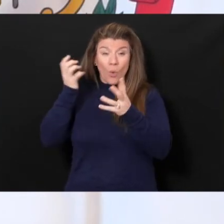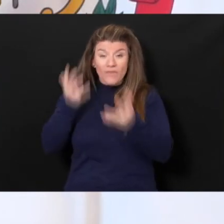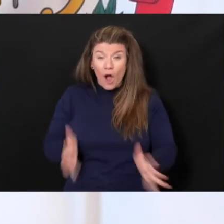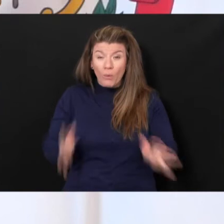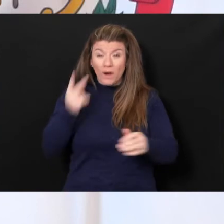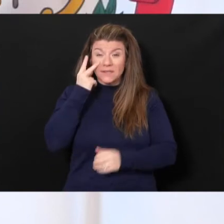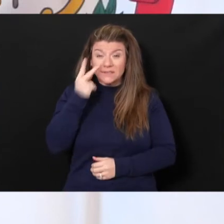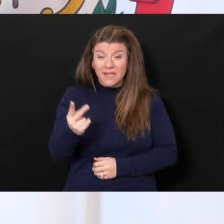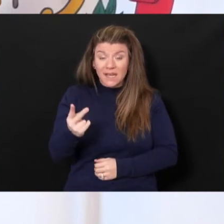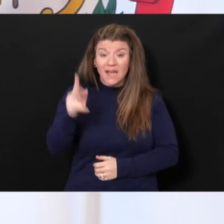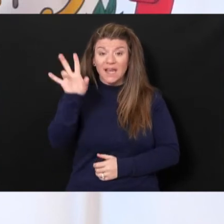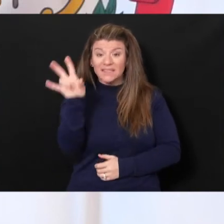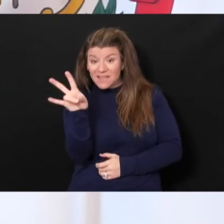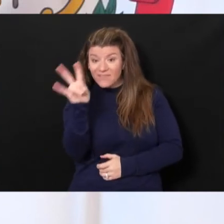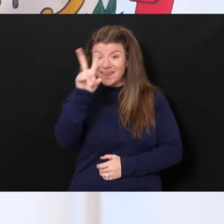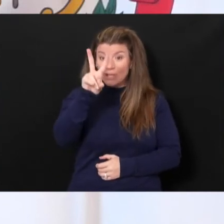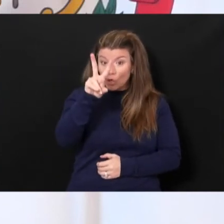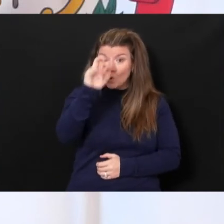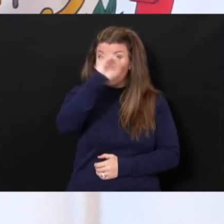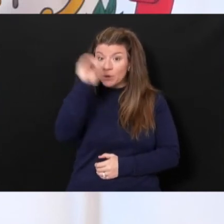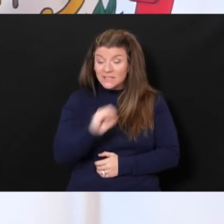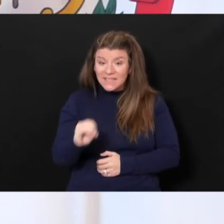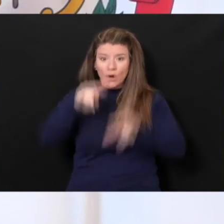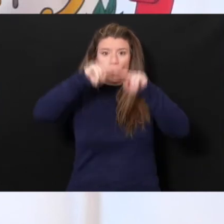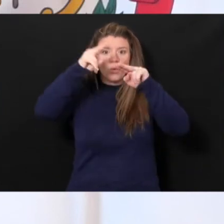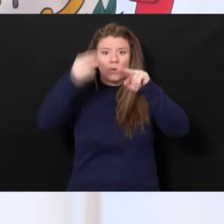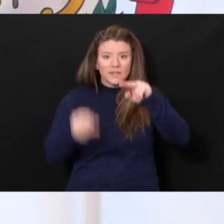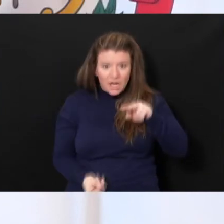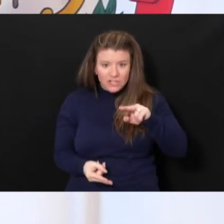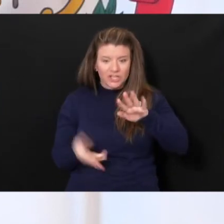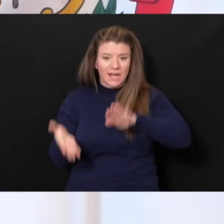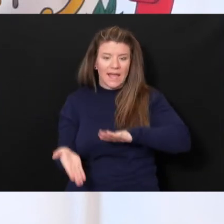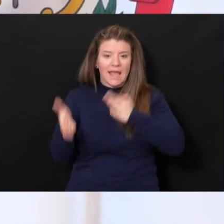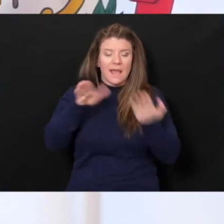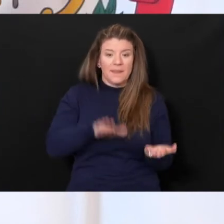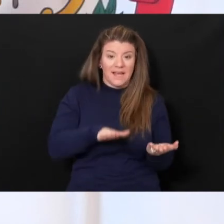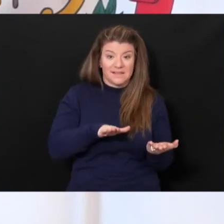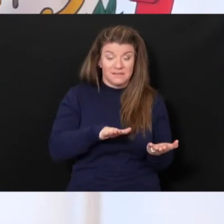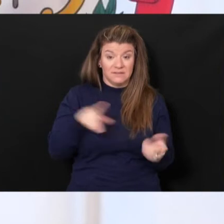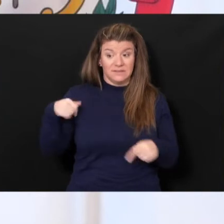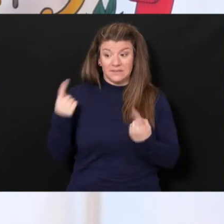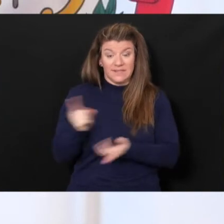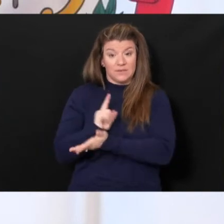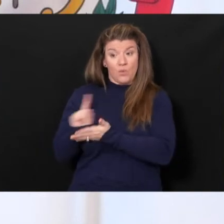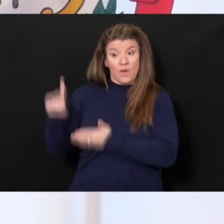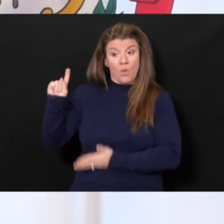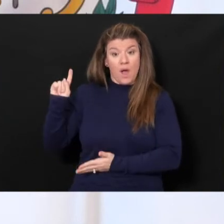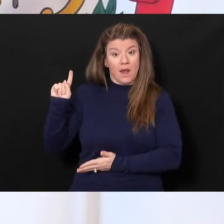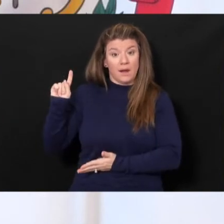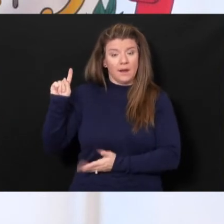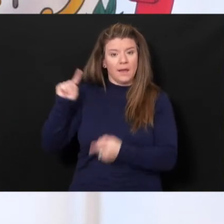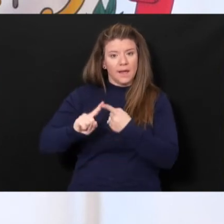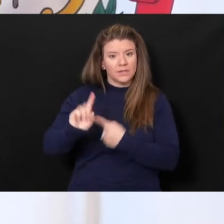a 72% reduction in the deaths from week 1 to week